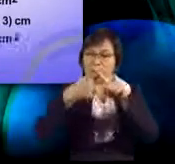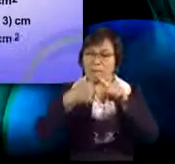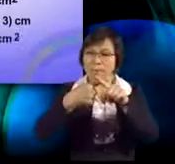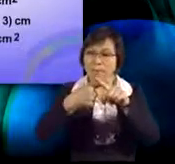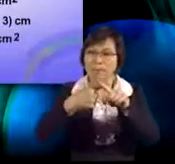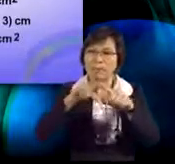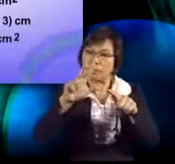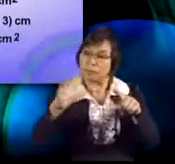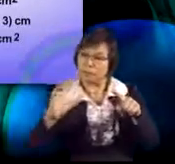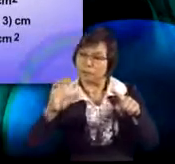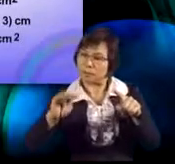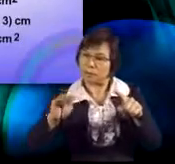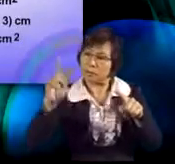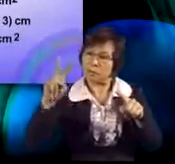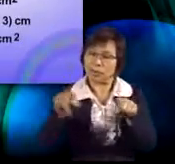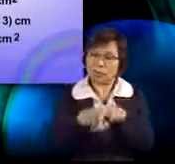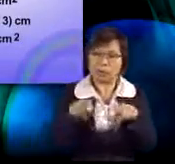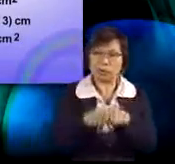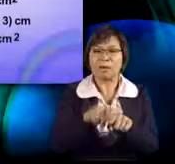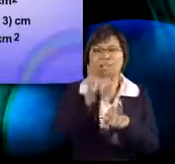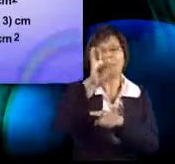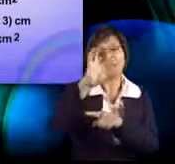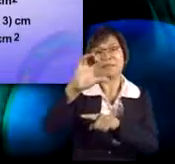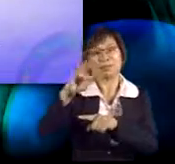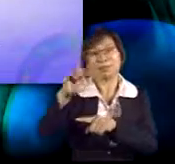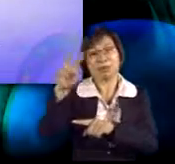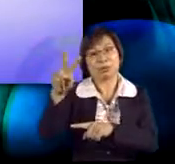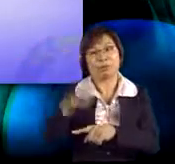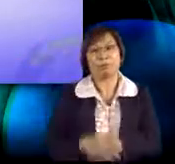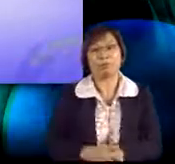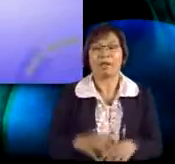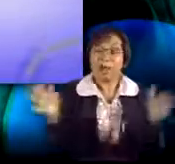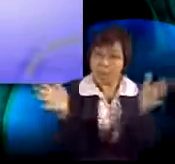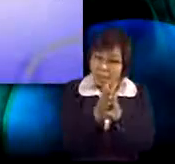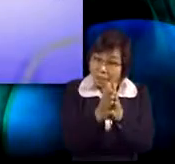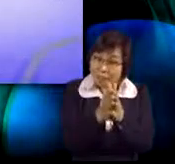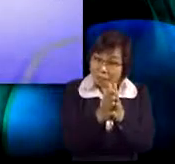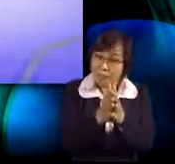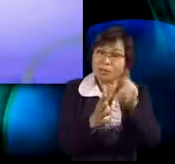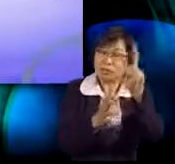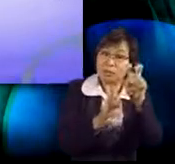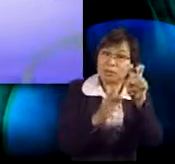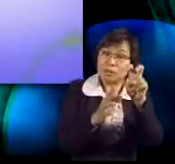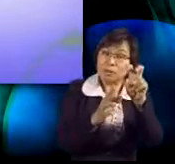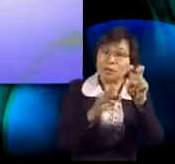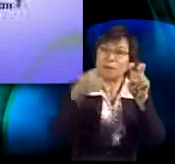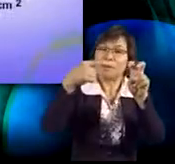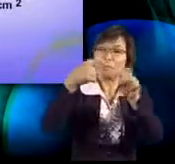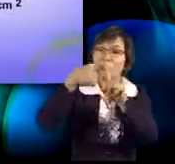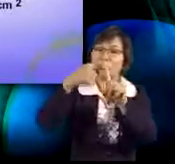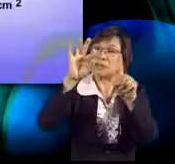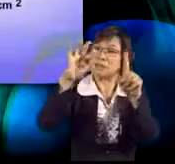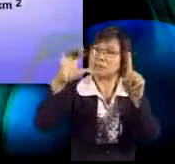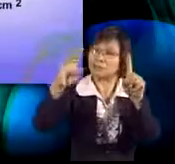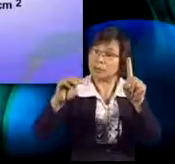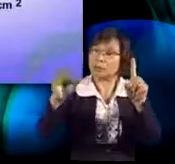multiplied by 3 centimeters square is equal to 9 centimeters square. Add it up. 20 centimeters square plus 9